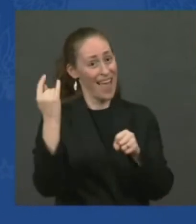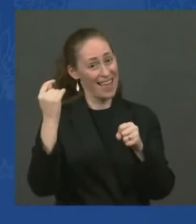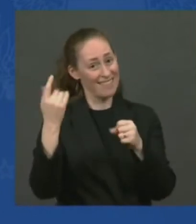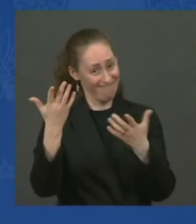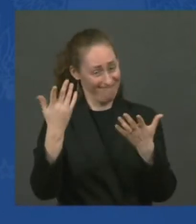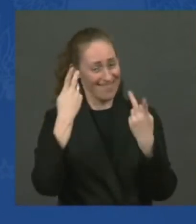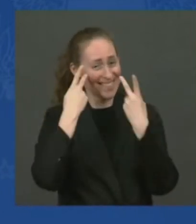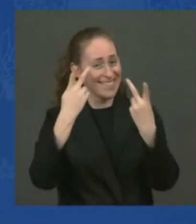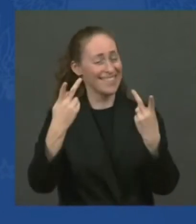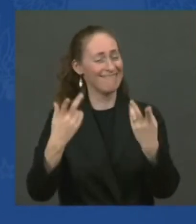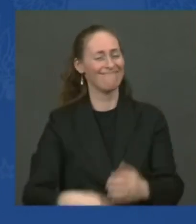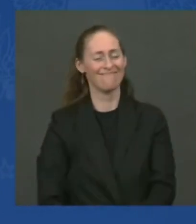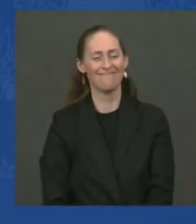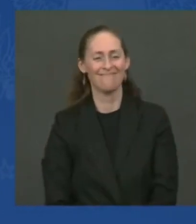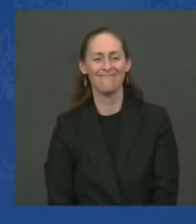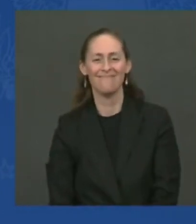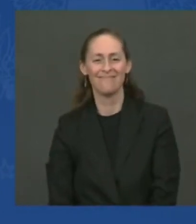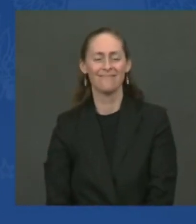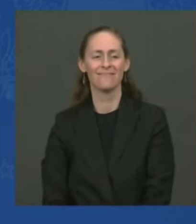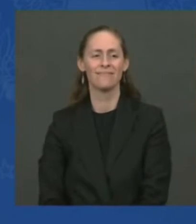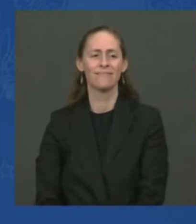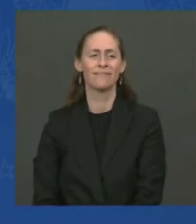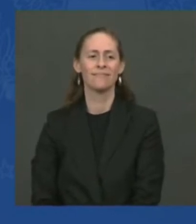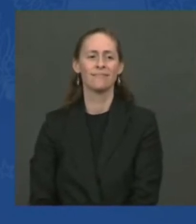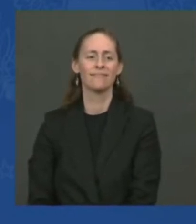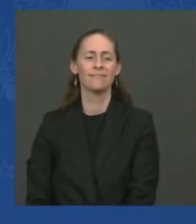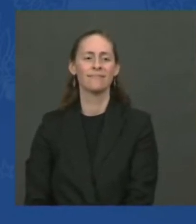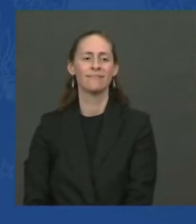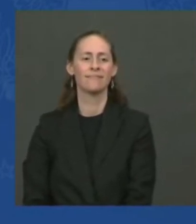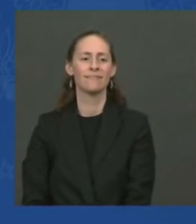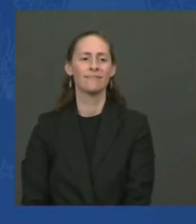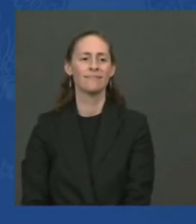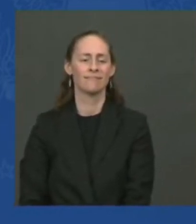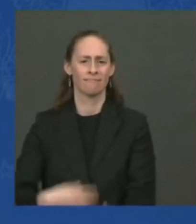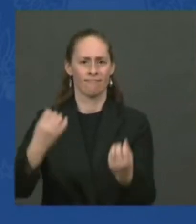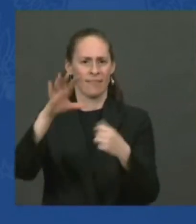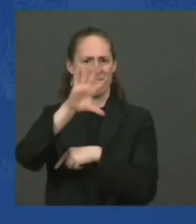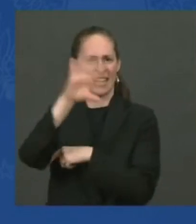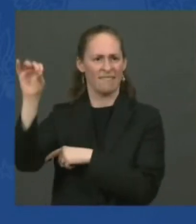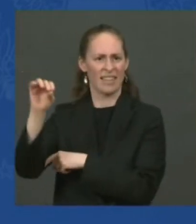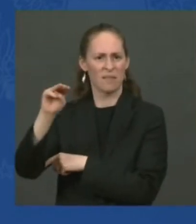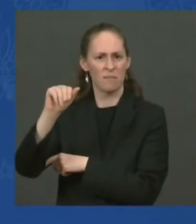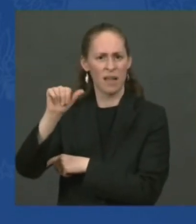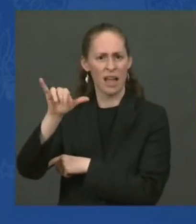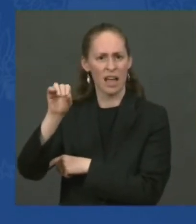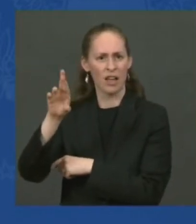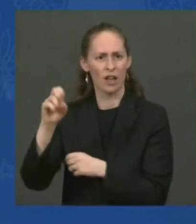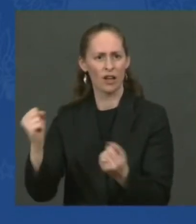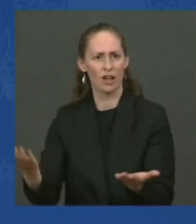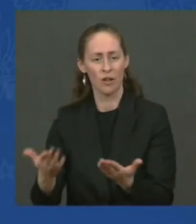And nearly 50 of whom are here today, including Republican Mayor Fontana, who from Fontana,